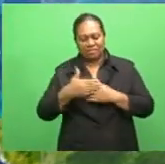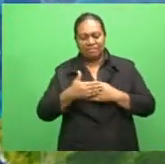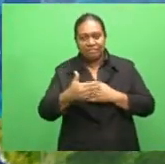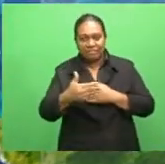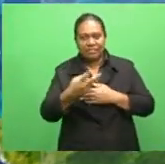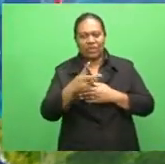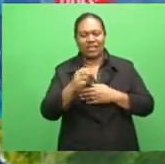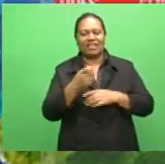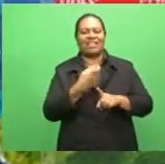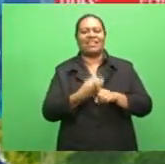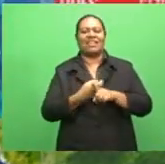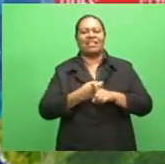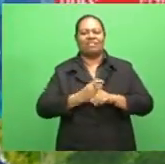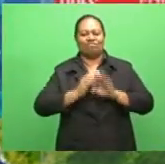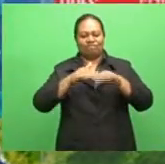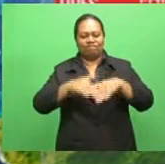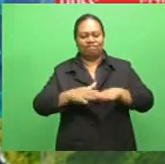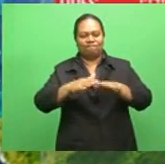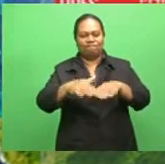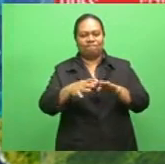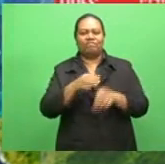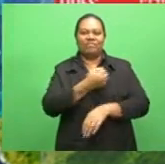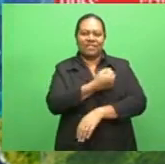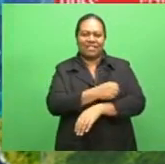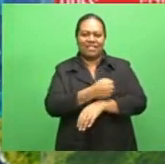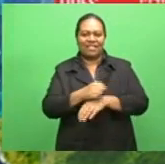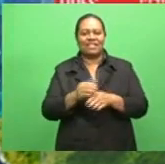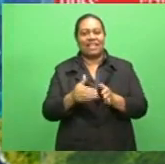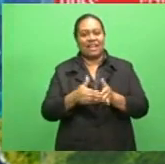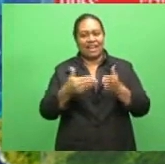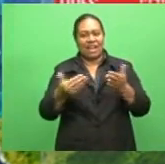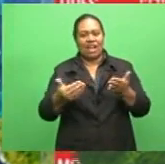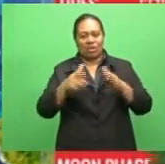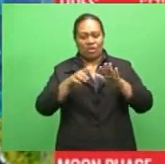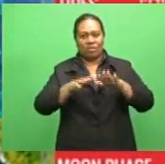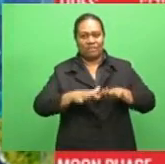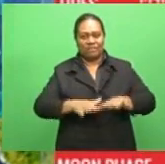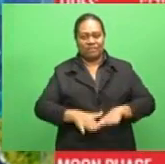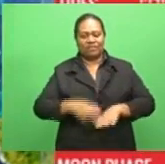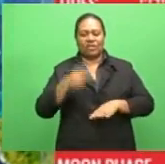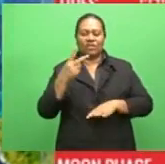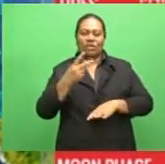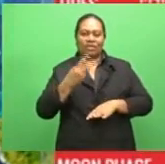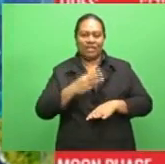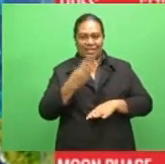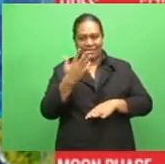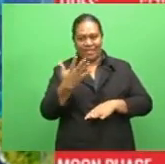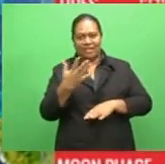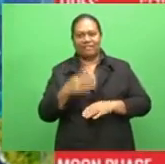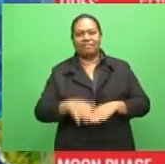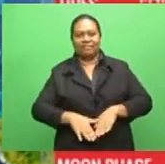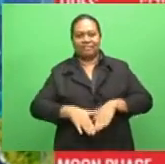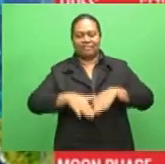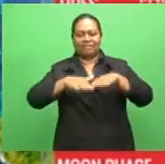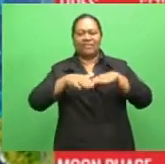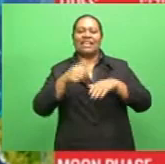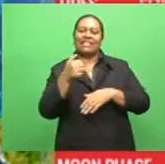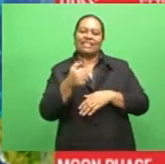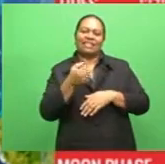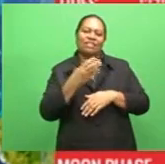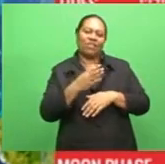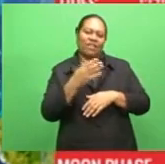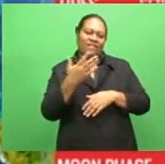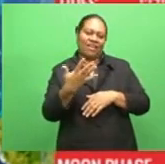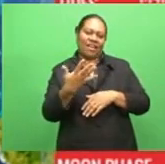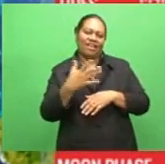knots, moderate to rough seas. Now turning to the tides, low tide at 12:35 a.m. with high tide at 6:45